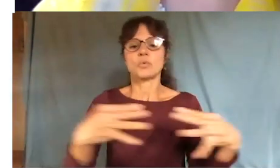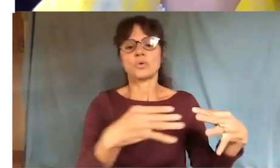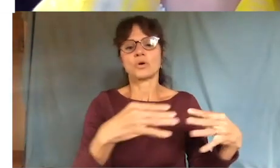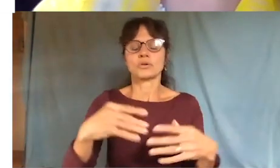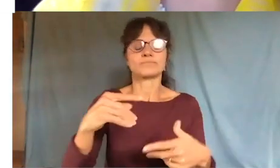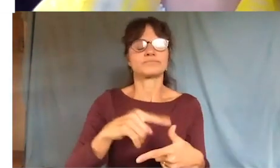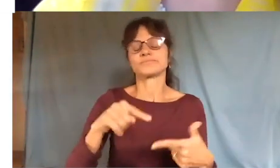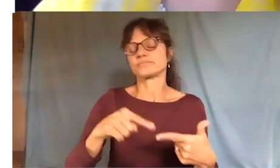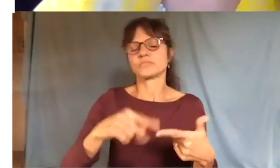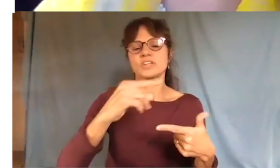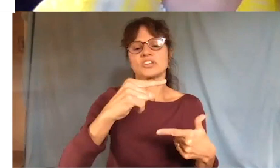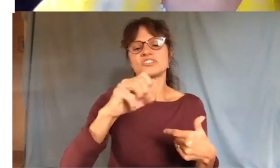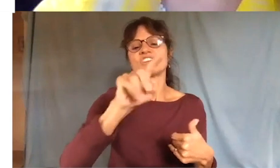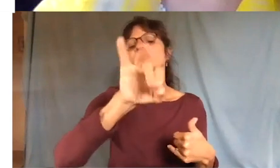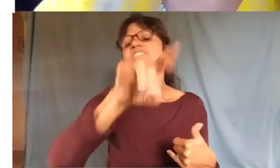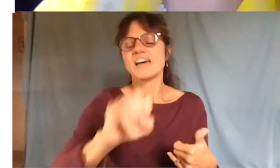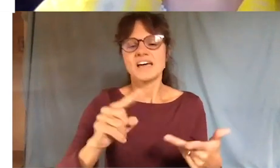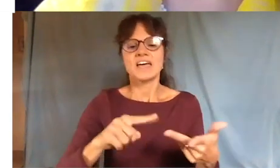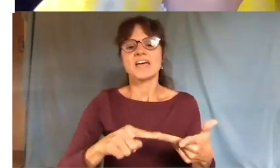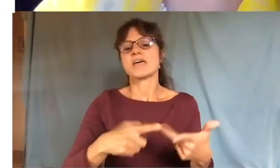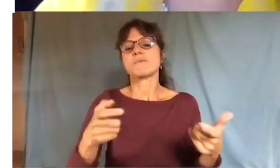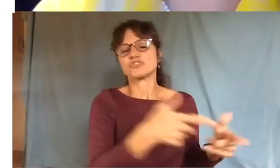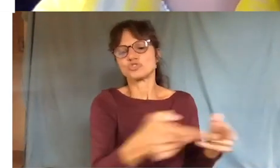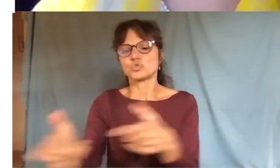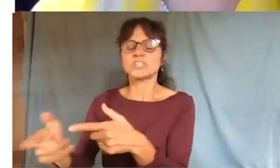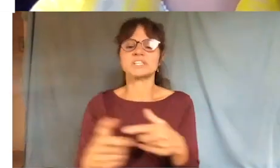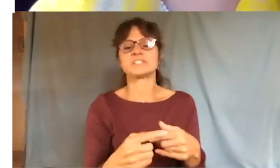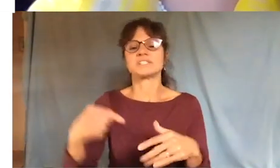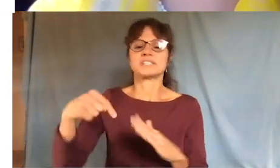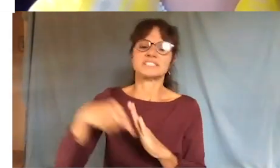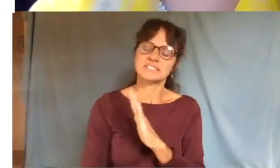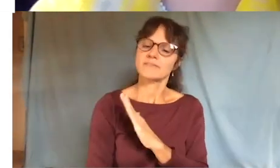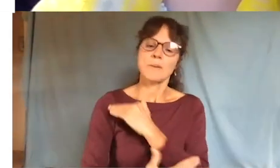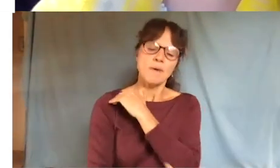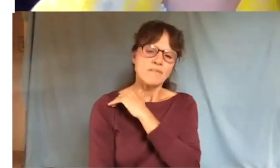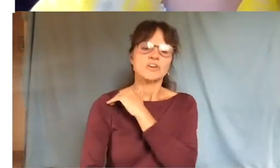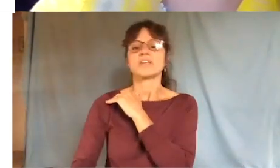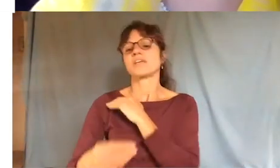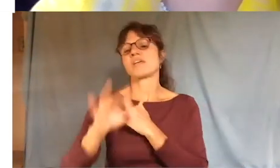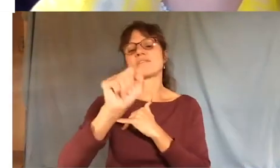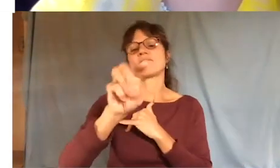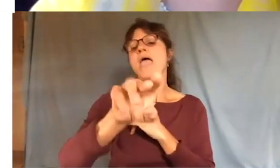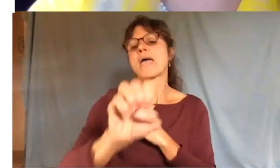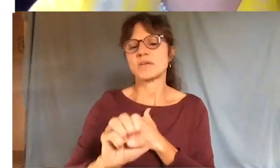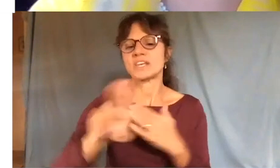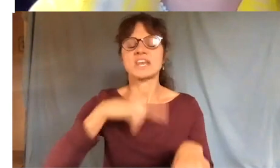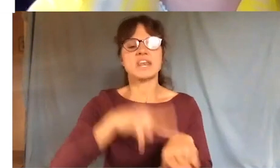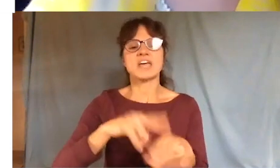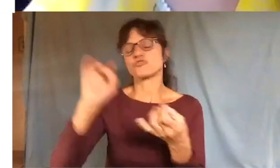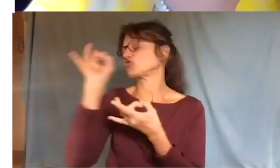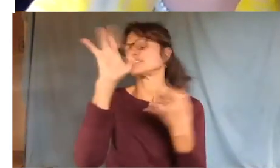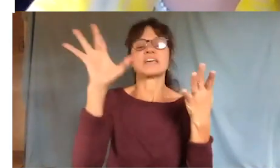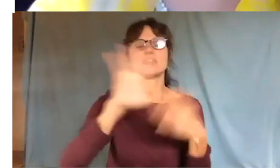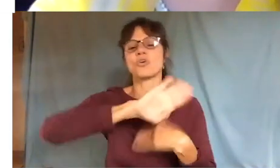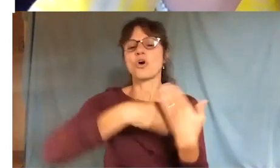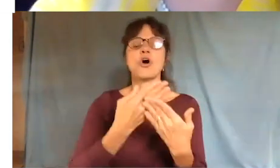mass shootings, severe poverty, famine, and natural disasters are all sources of collective trauma,